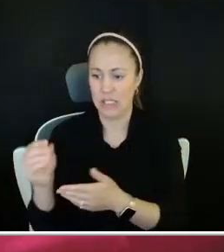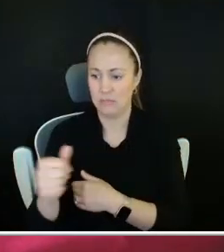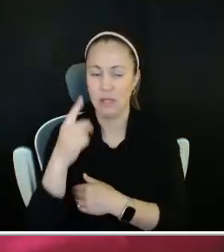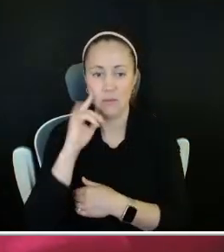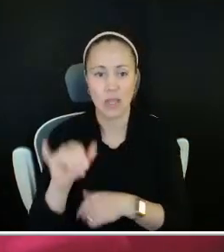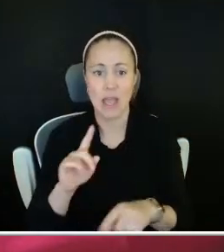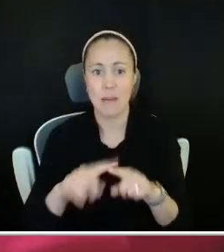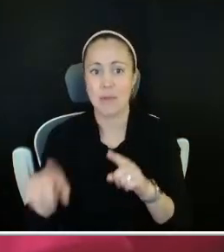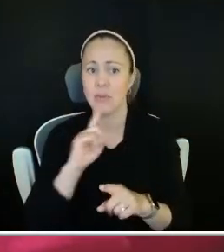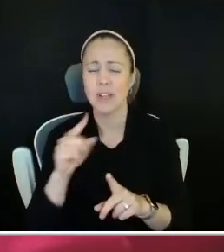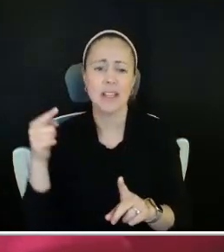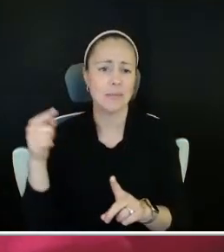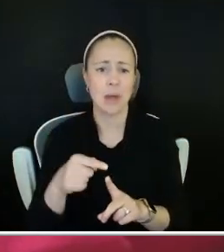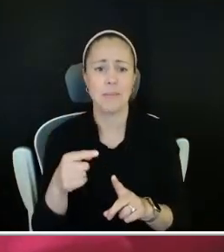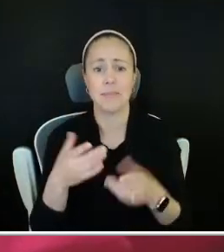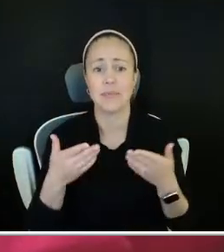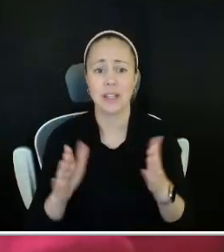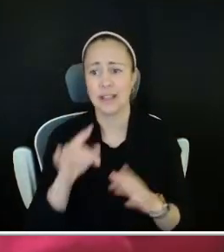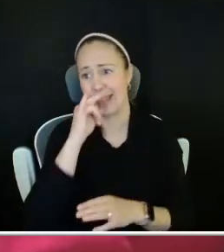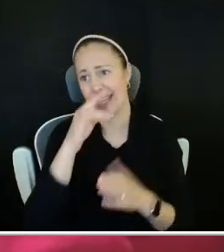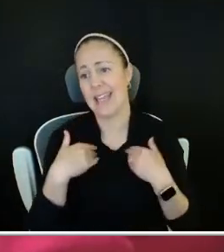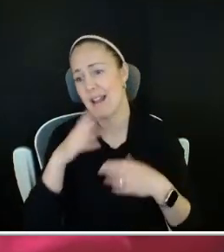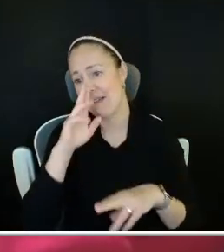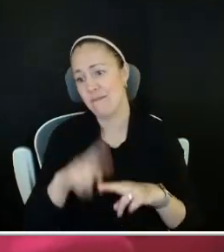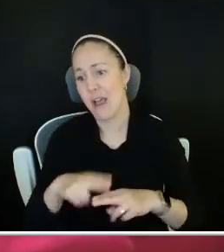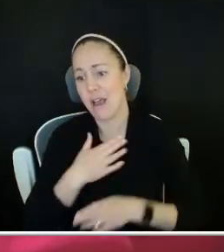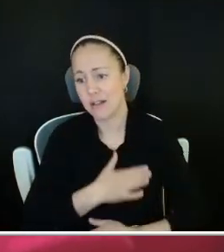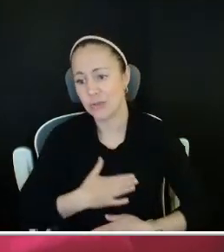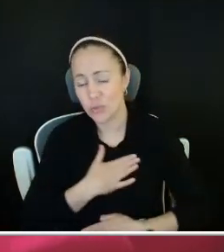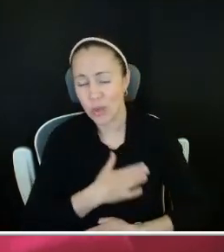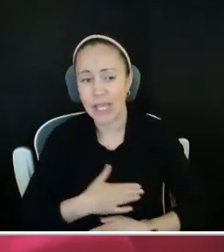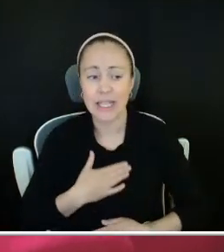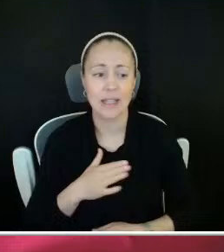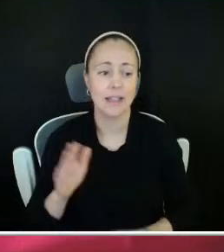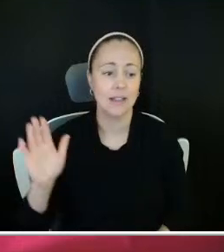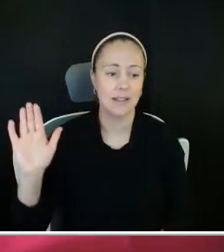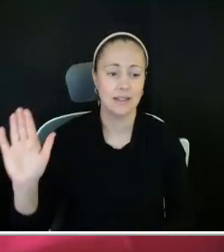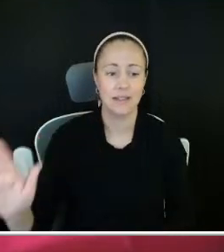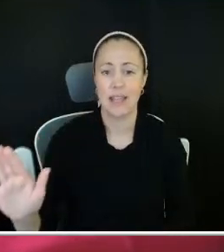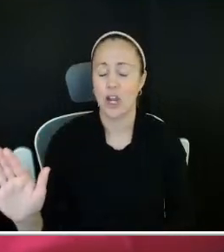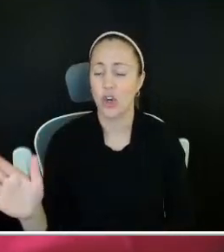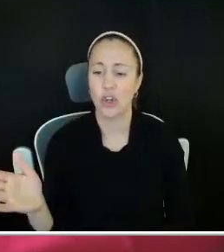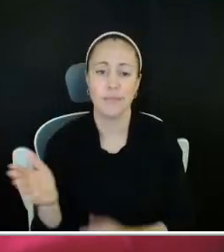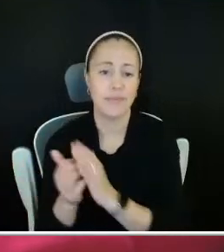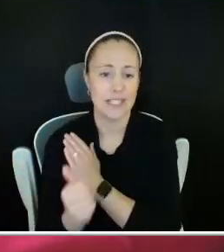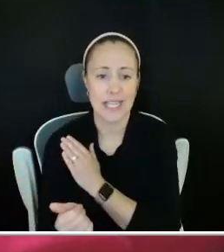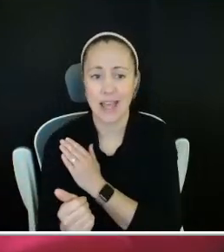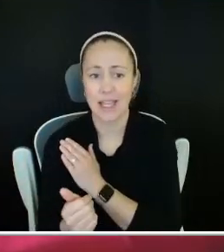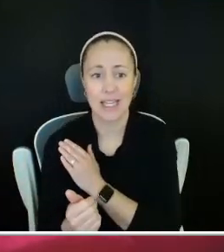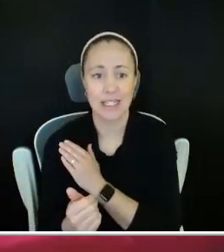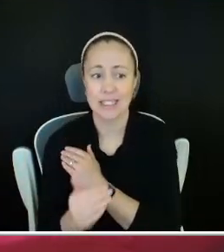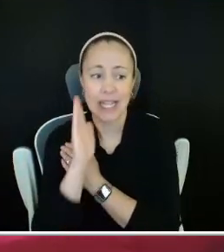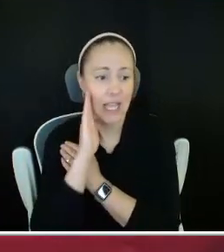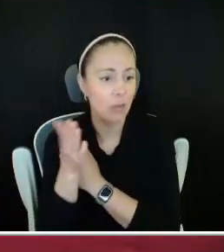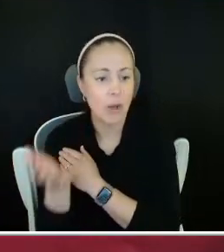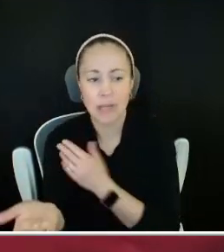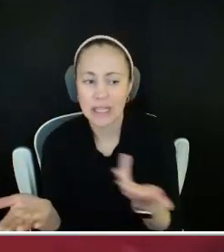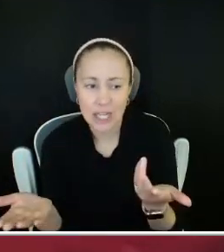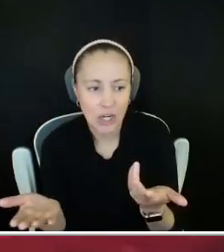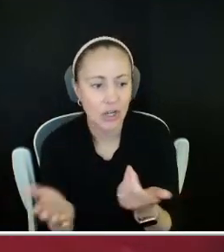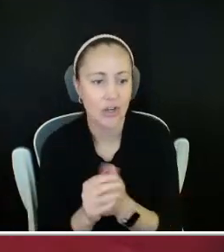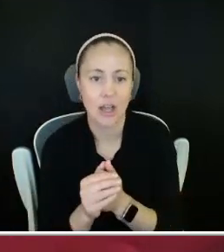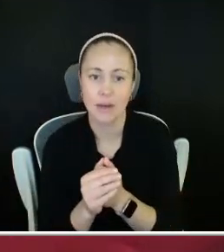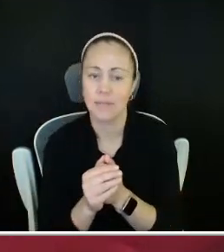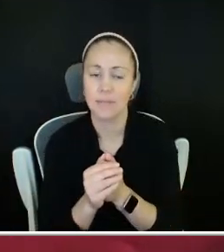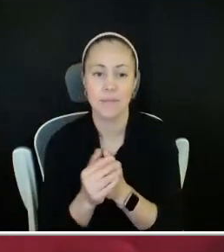bottom line is, let the kid have fun. His talent, his or her talent, is going to be there. You can build